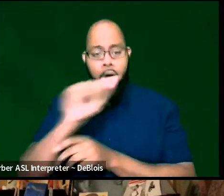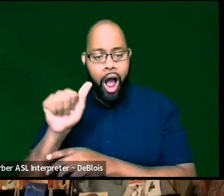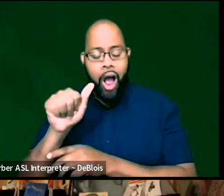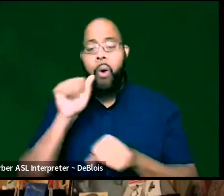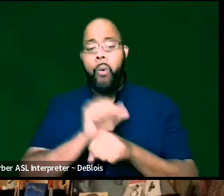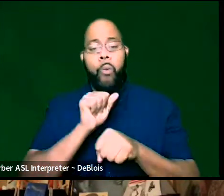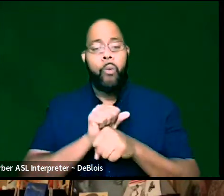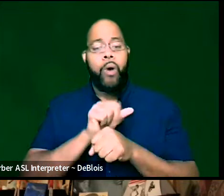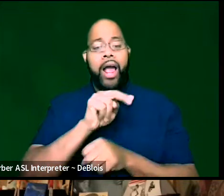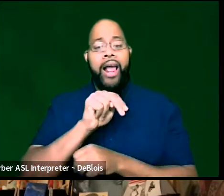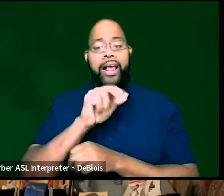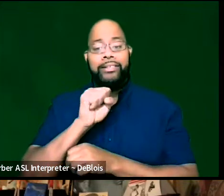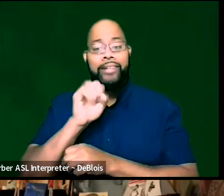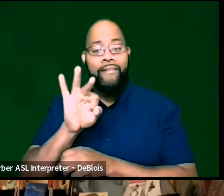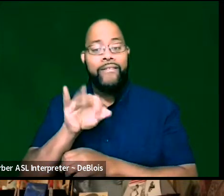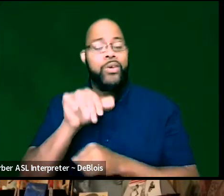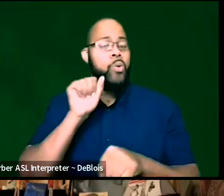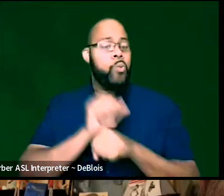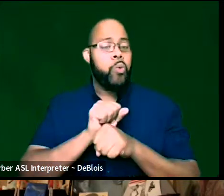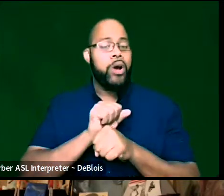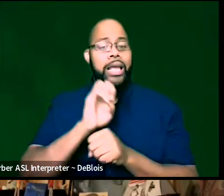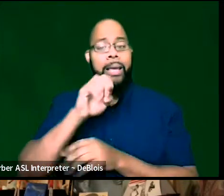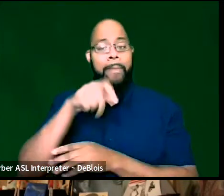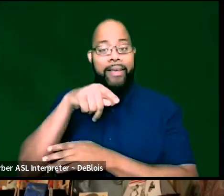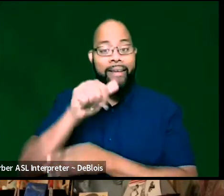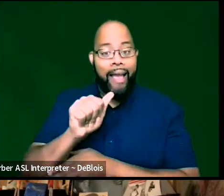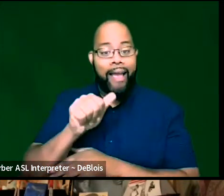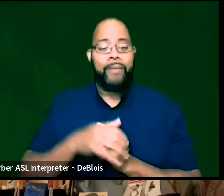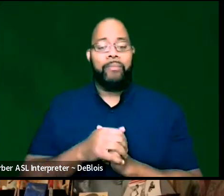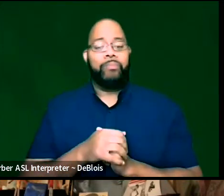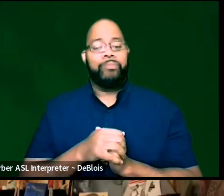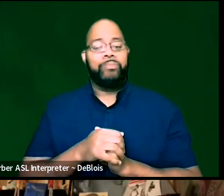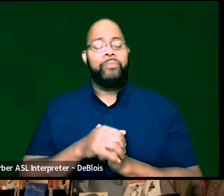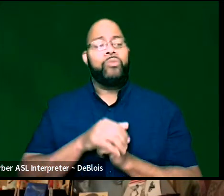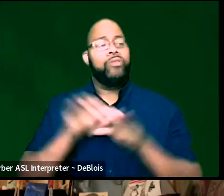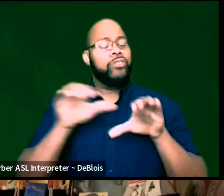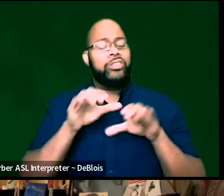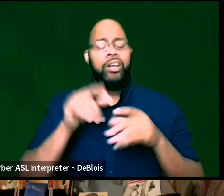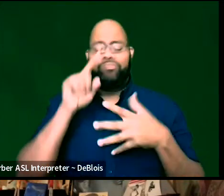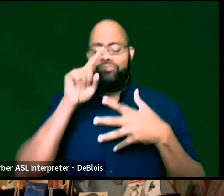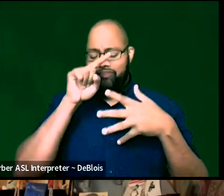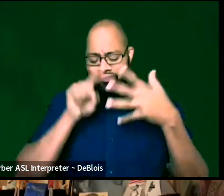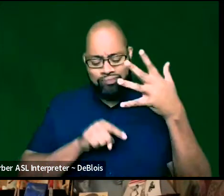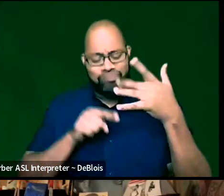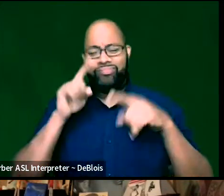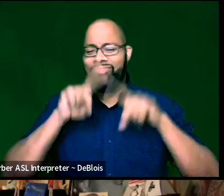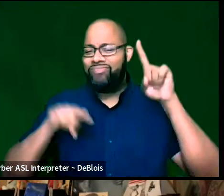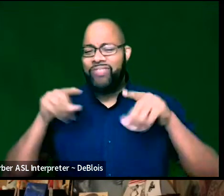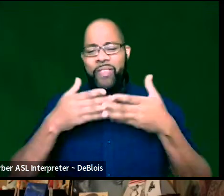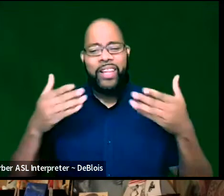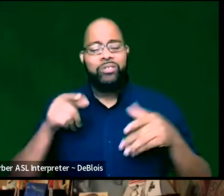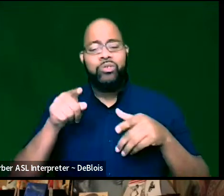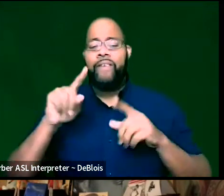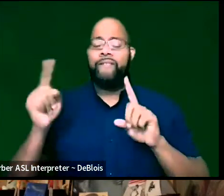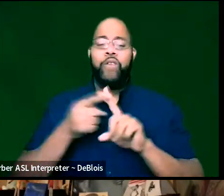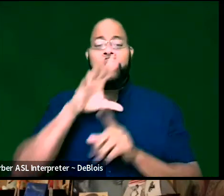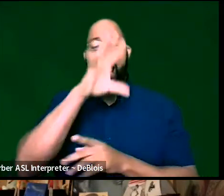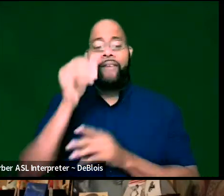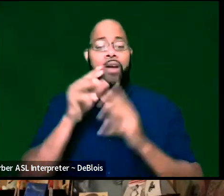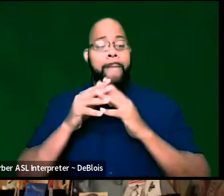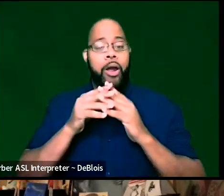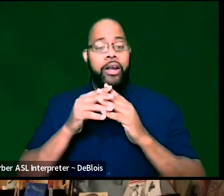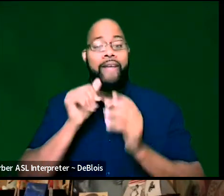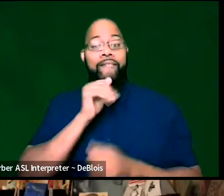at NSF, you've worked at the EPA, you have done a variety of things. You have been the first